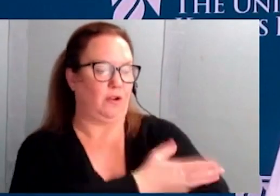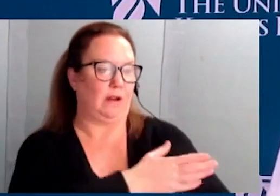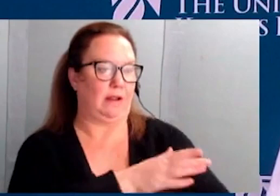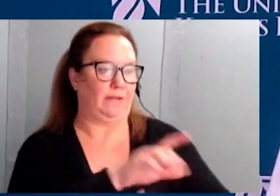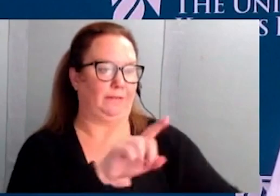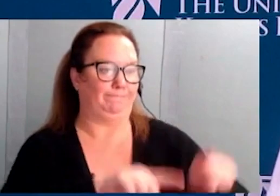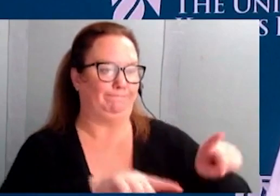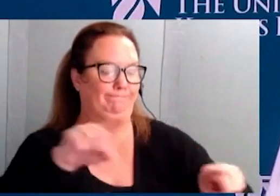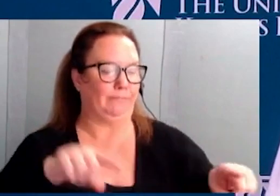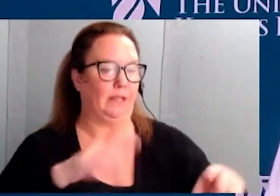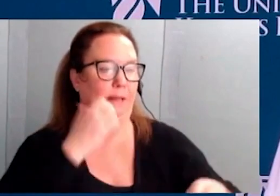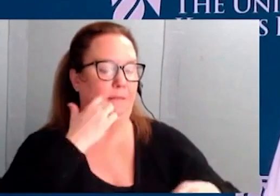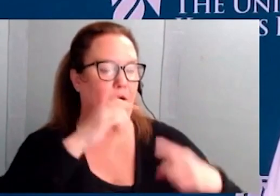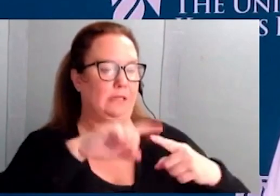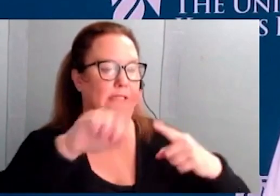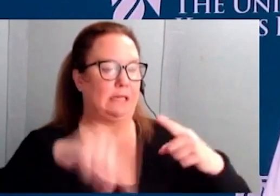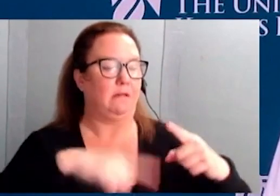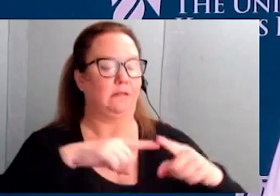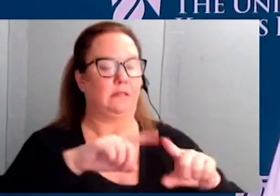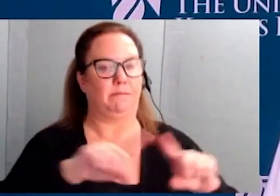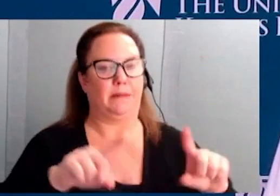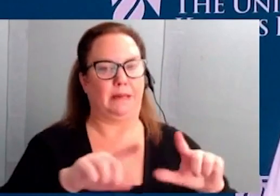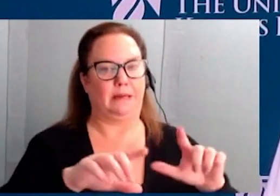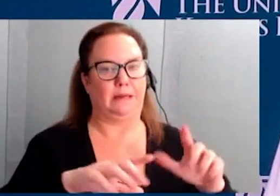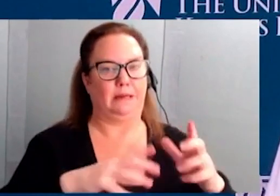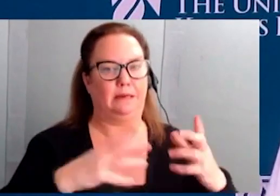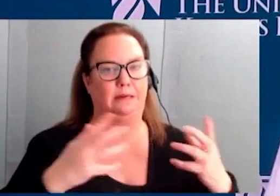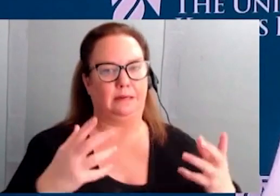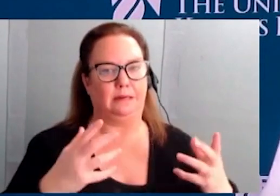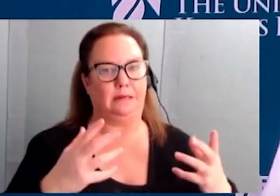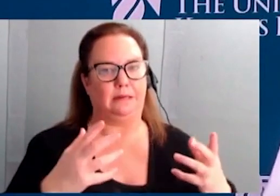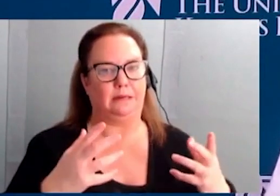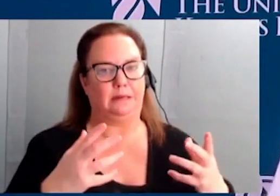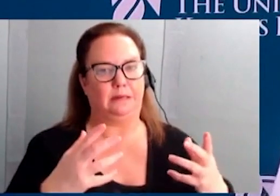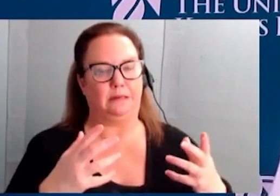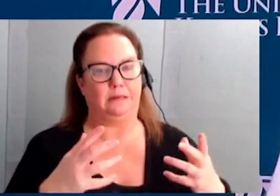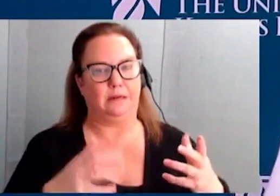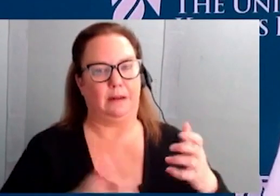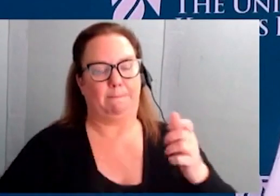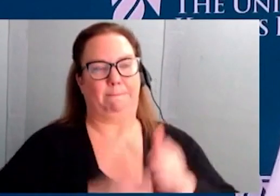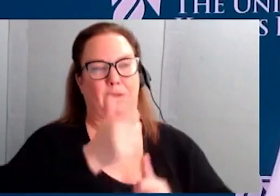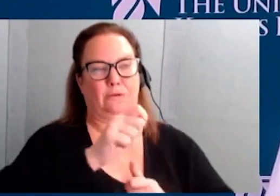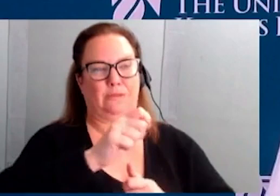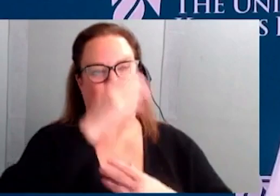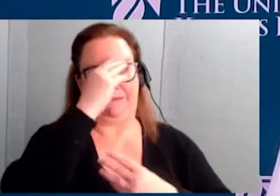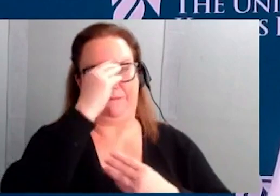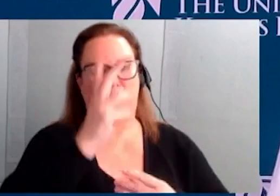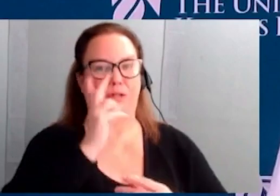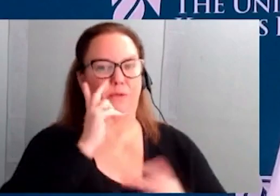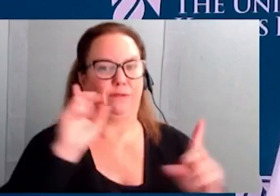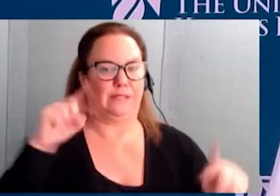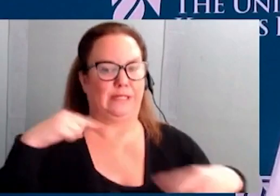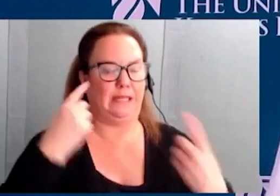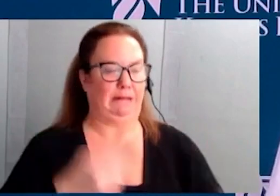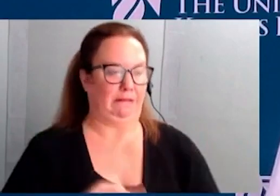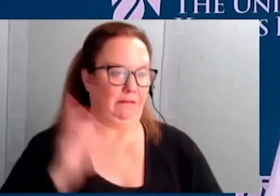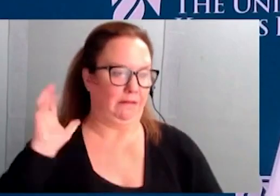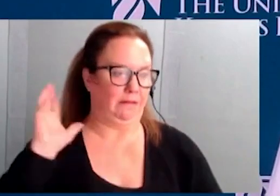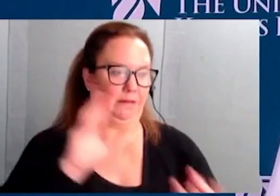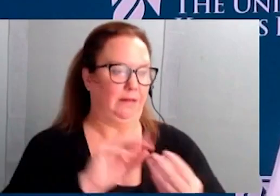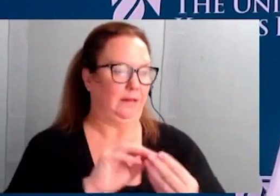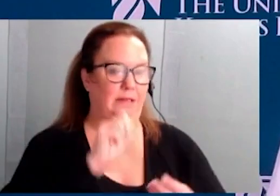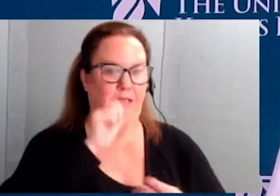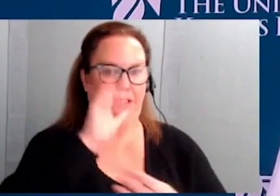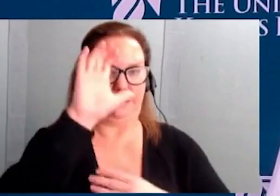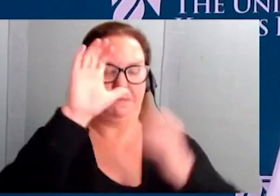cycles. But I would say based on the majority of data that we've seen thus far, it does not appear to